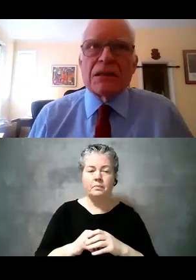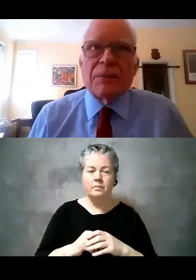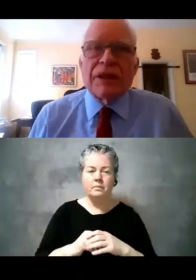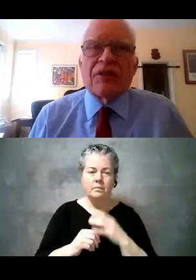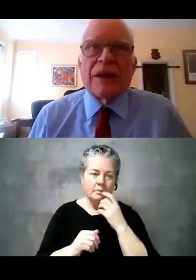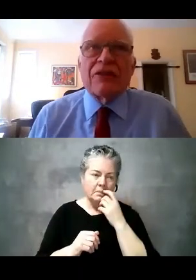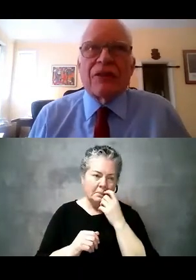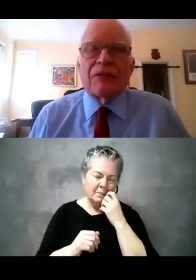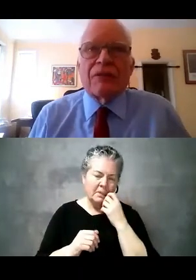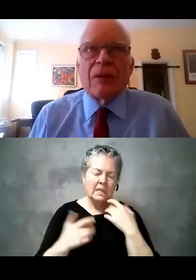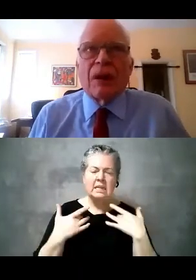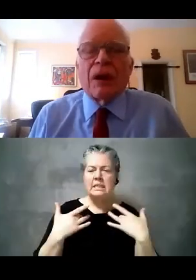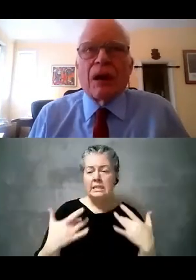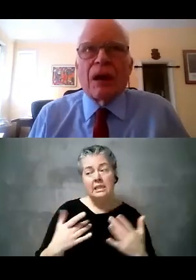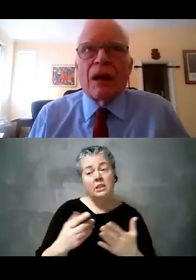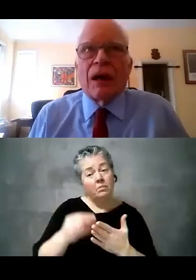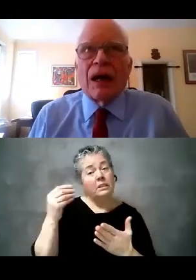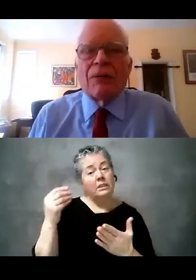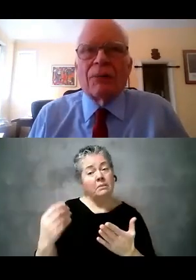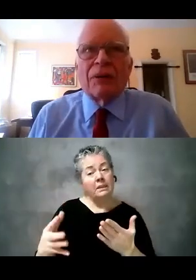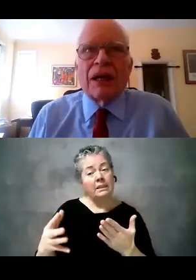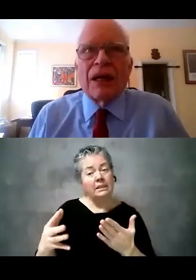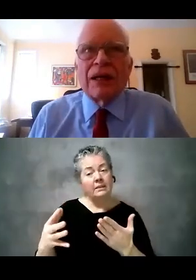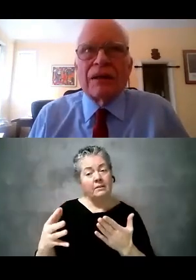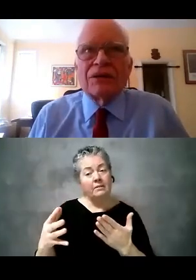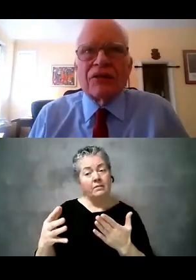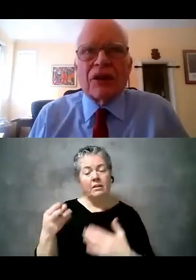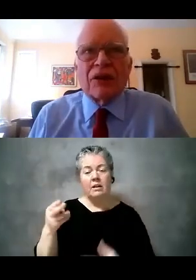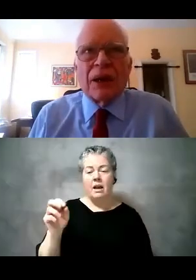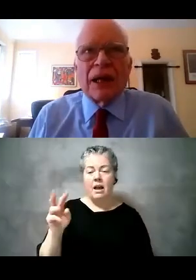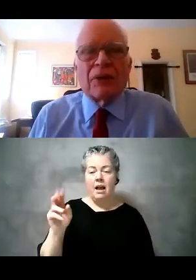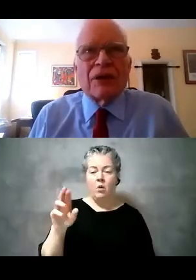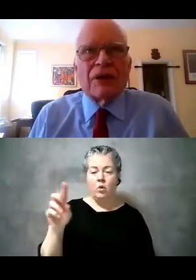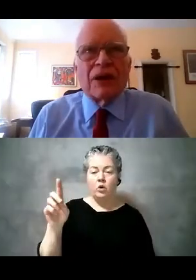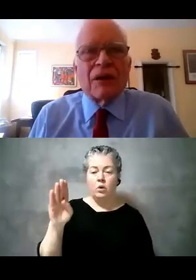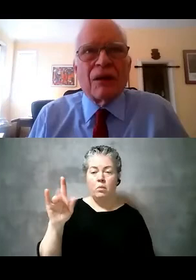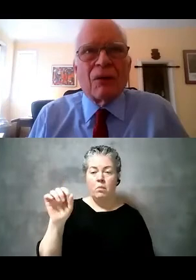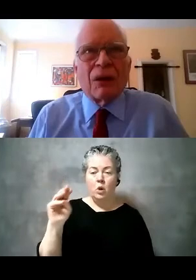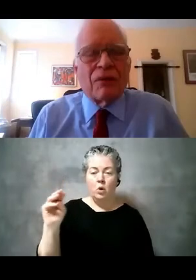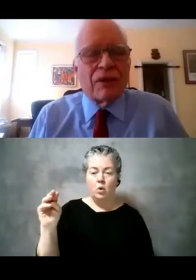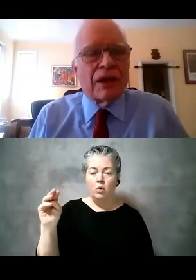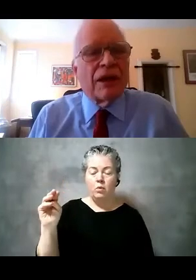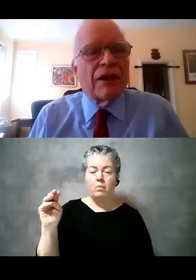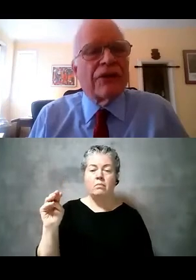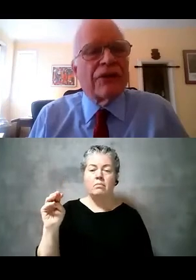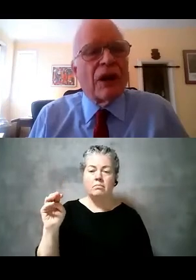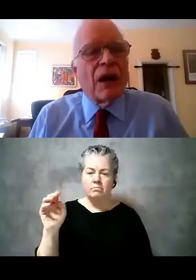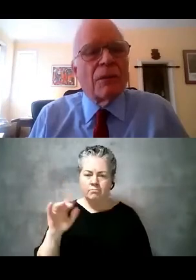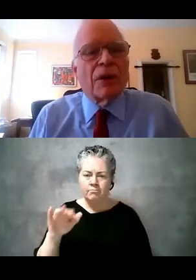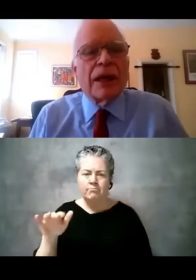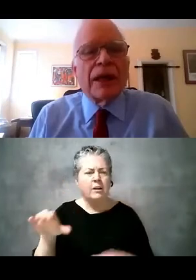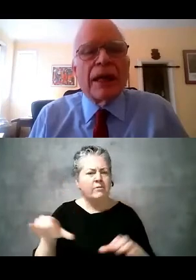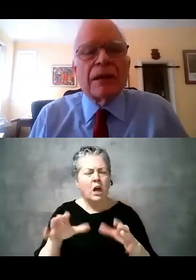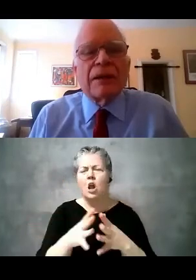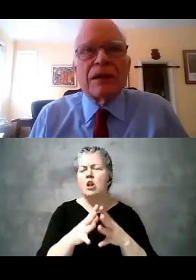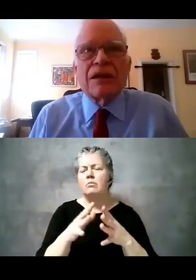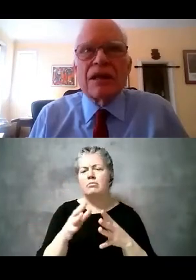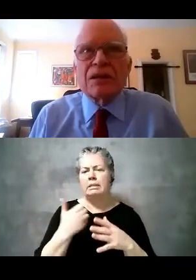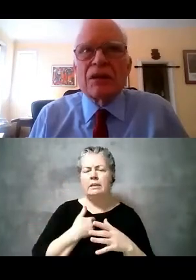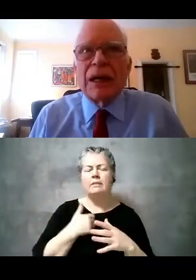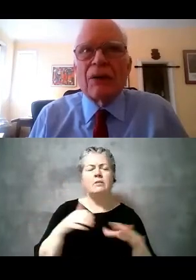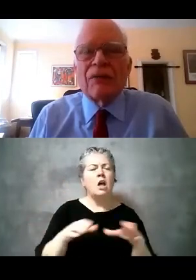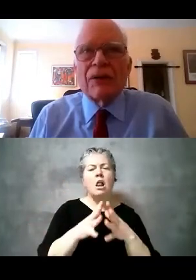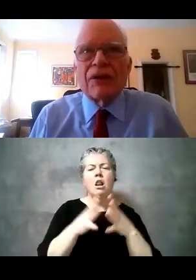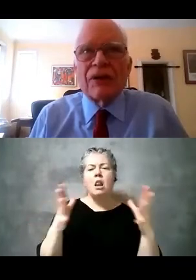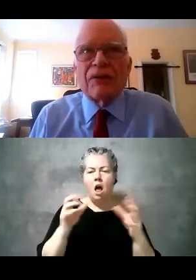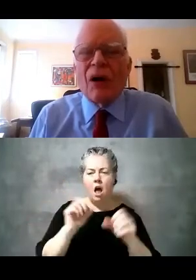It tends to be expensive. Howard Bloom and I and Jessica Spybrook have done a lot of work over the years looking at the